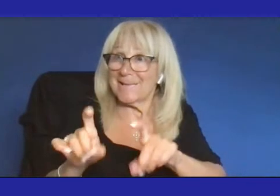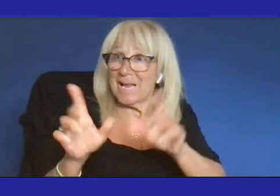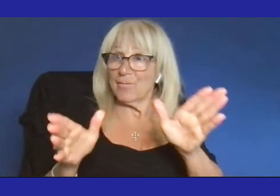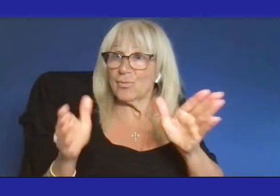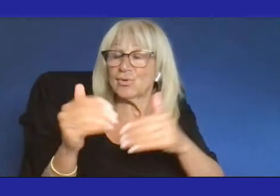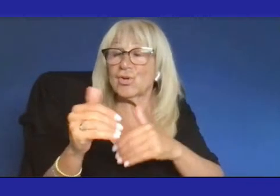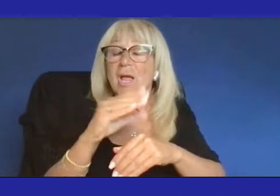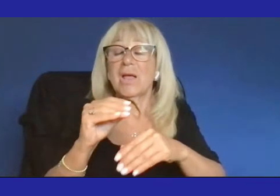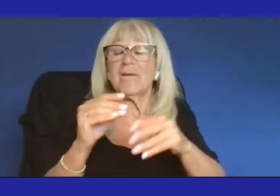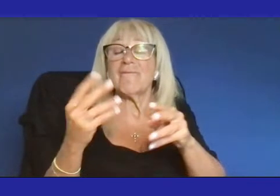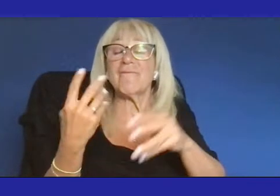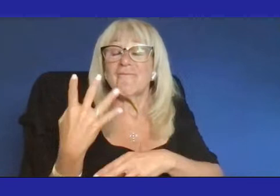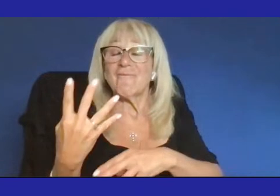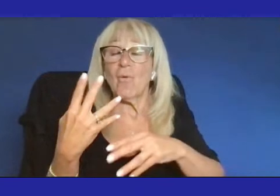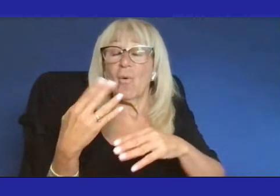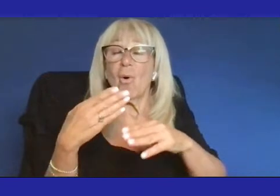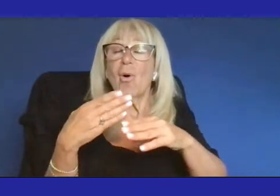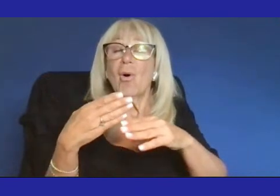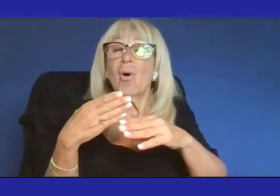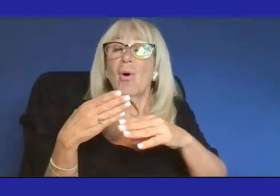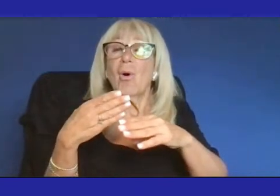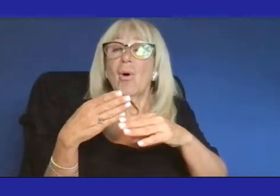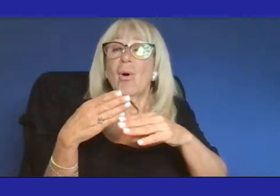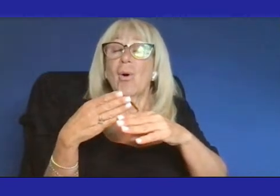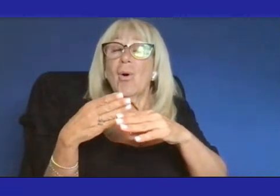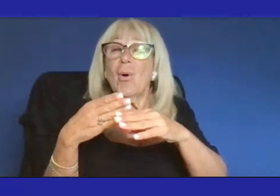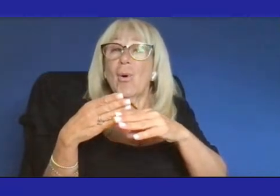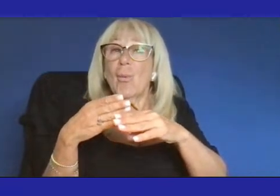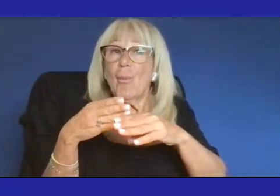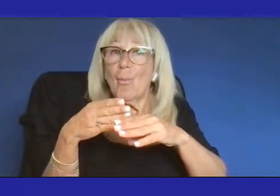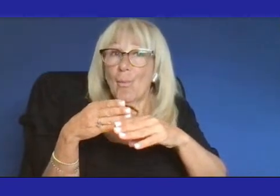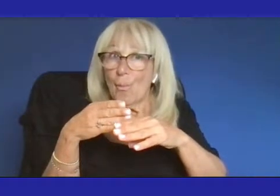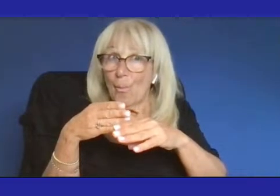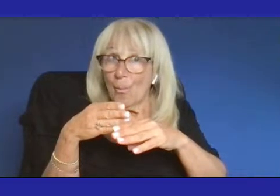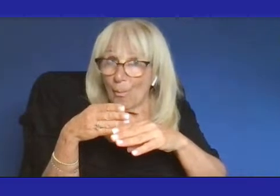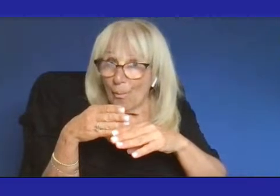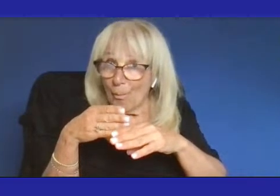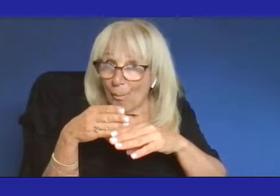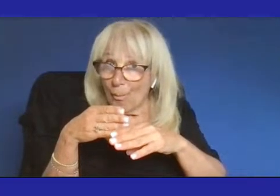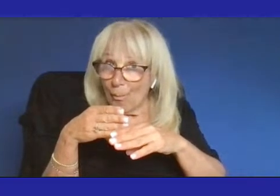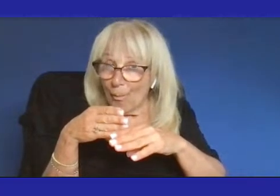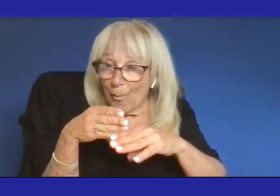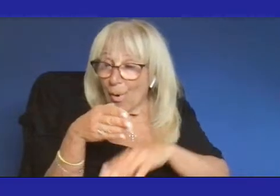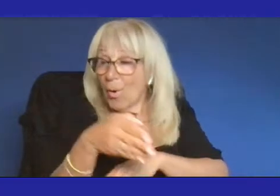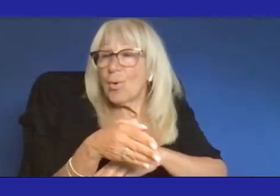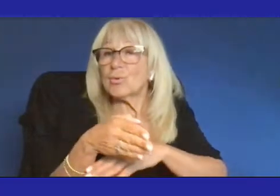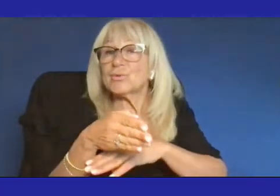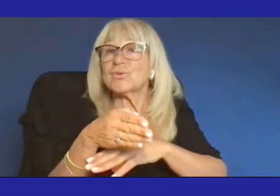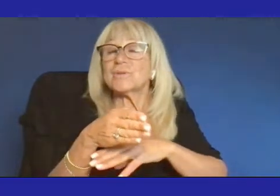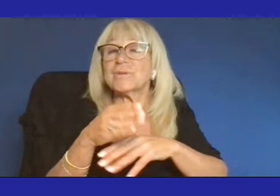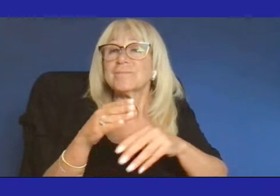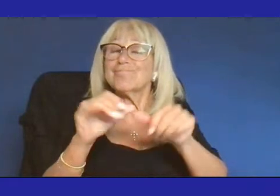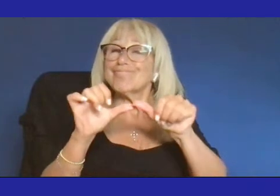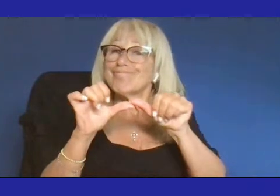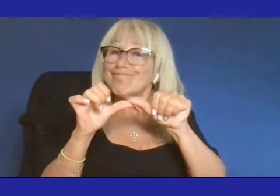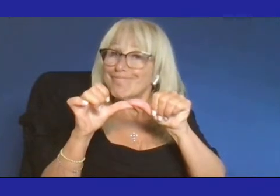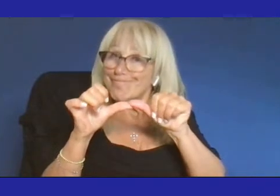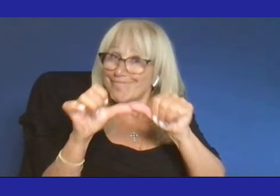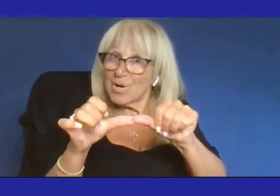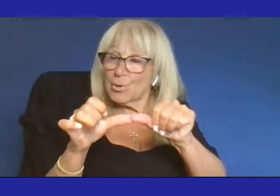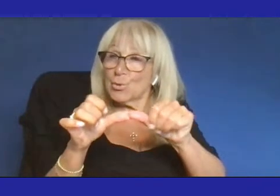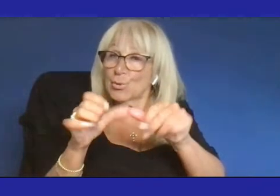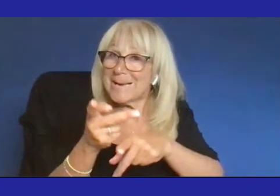facilities where mobile vascular physicians will provide vascular care to patients on site. The